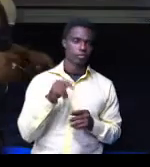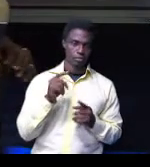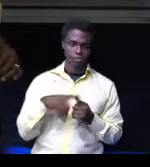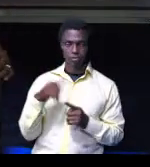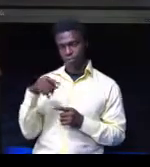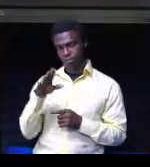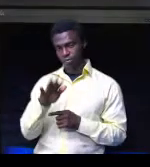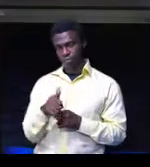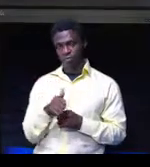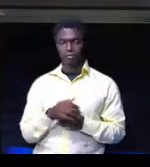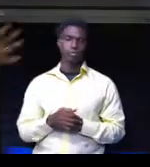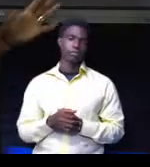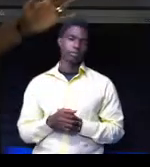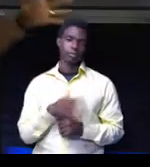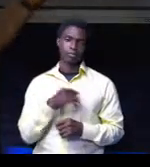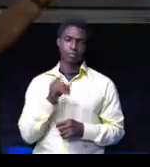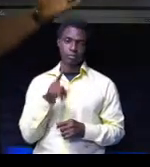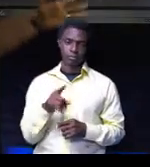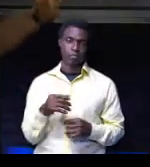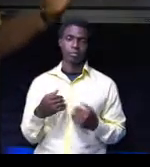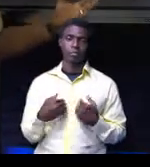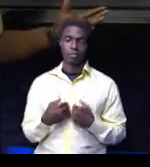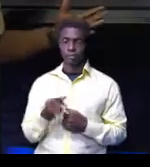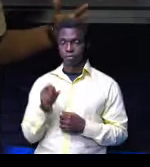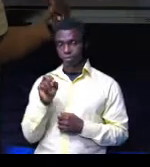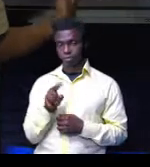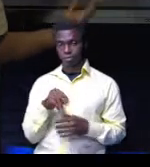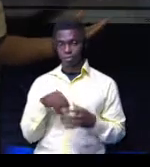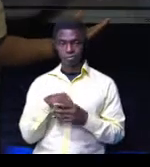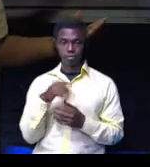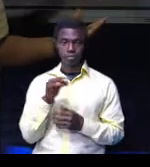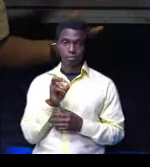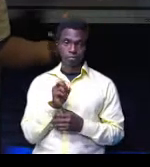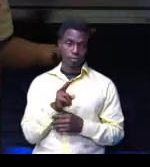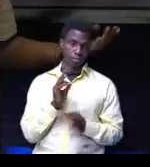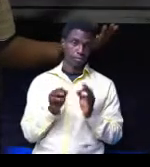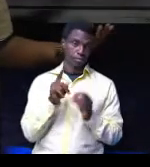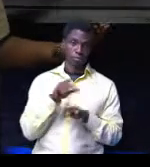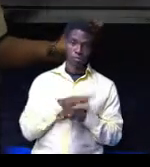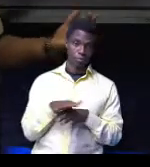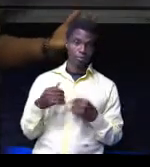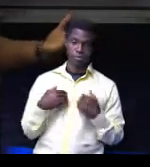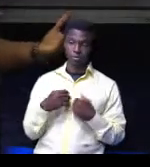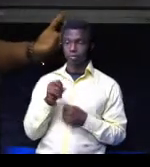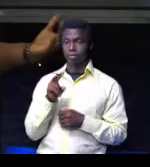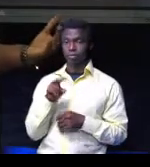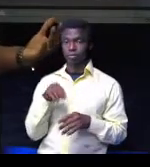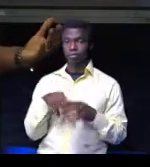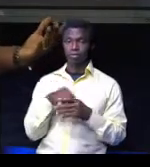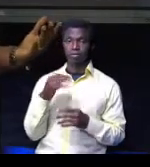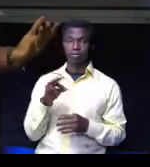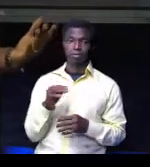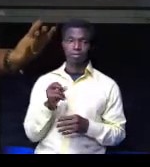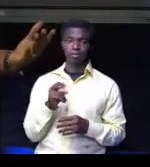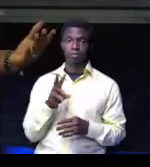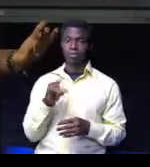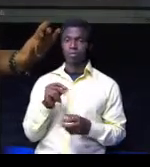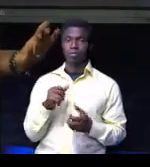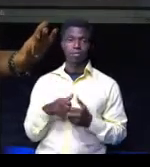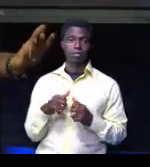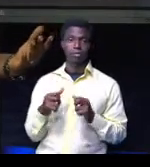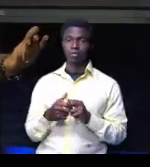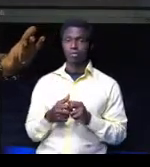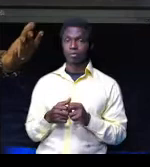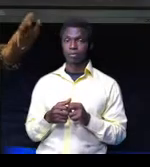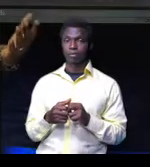to mark yourself. That means you have 12 out of 12. But if you don't have 12 out of 12, there's